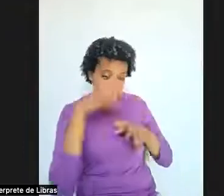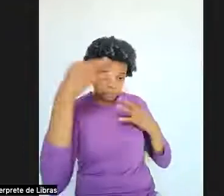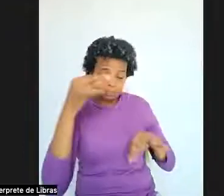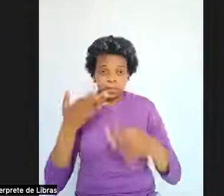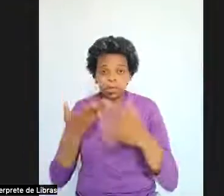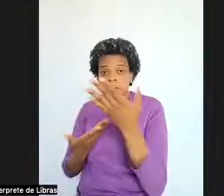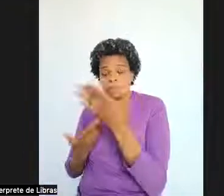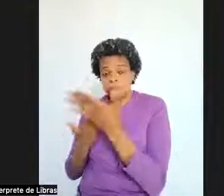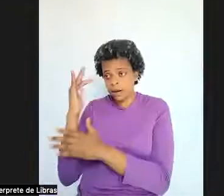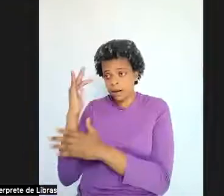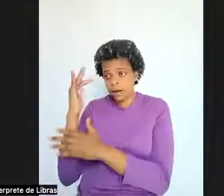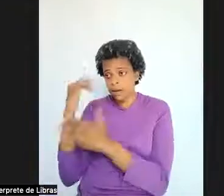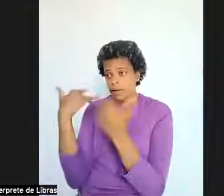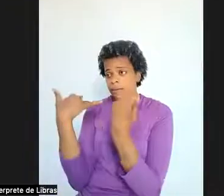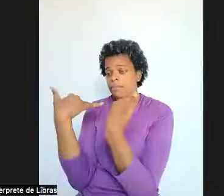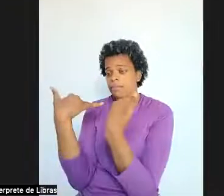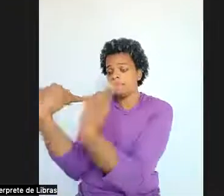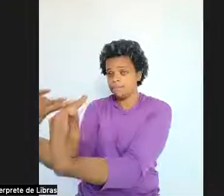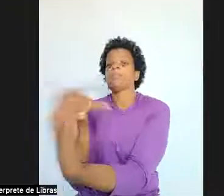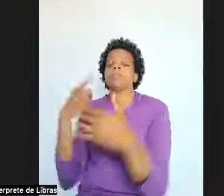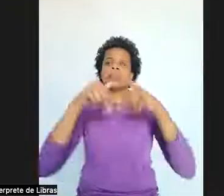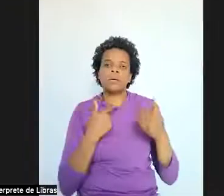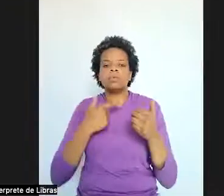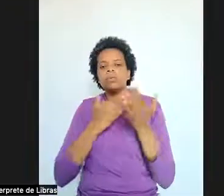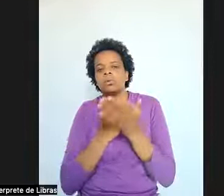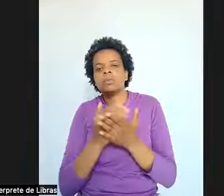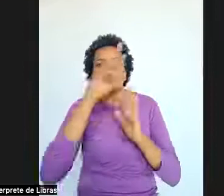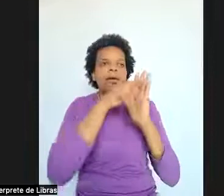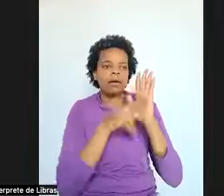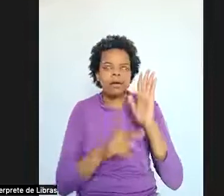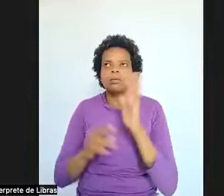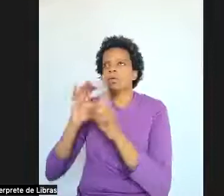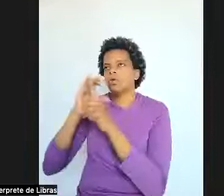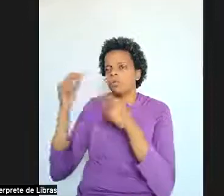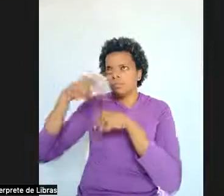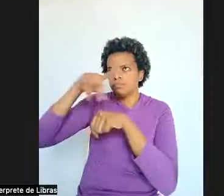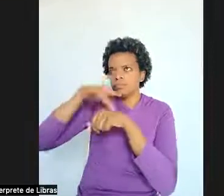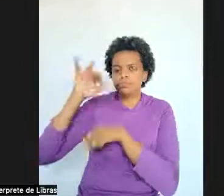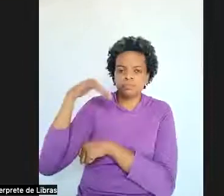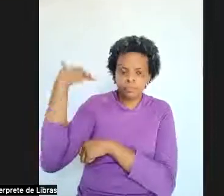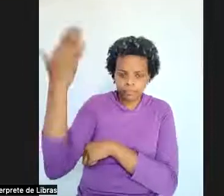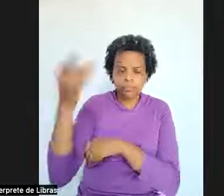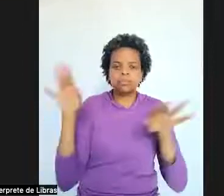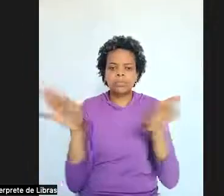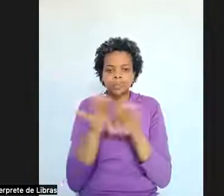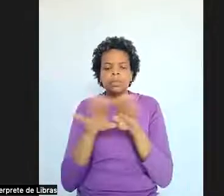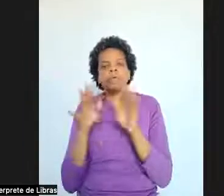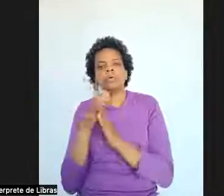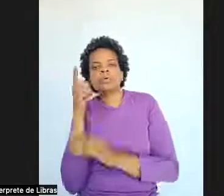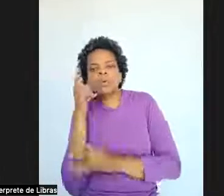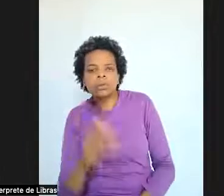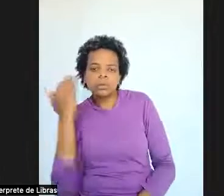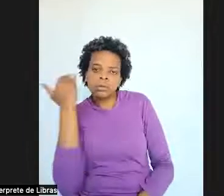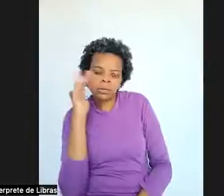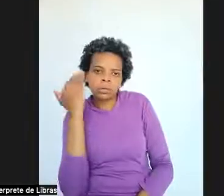was approved by the plenary of the UN and the plenary of the International